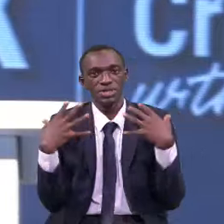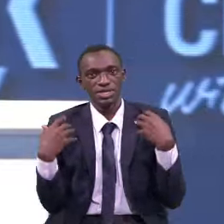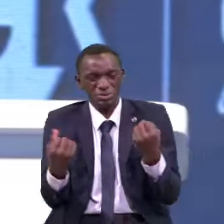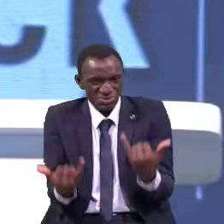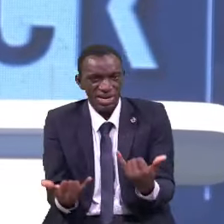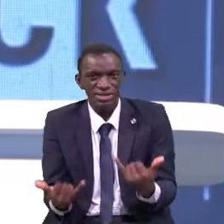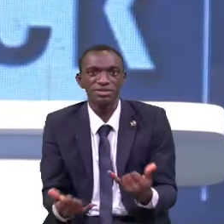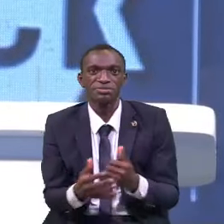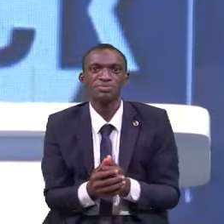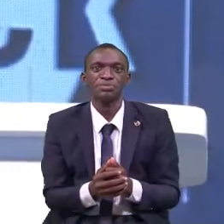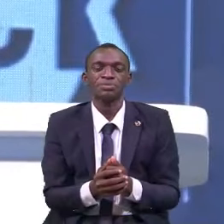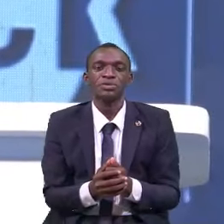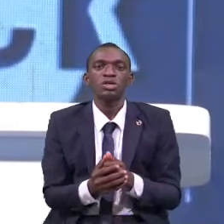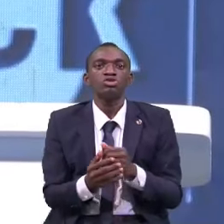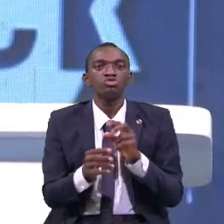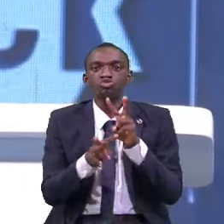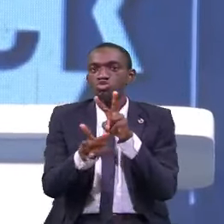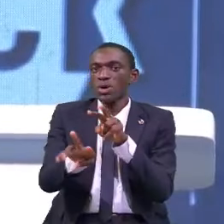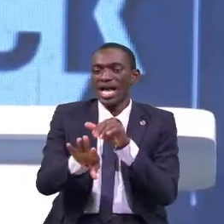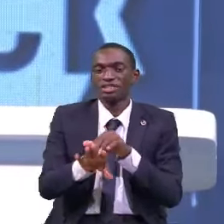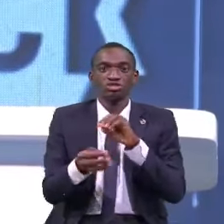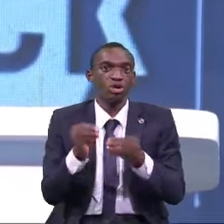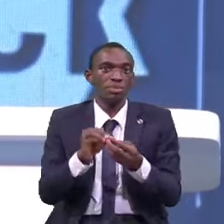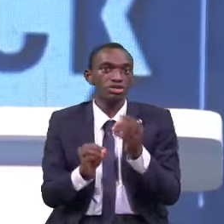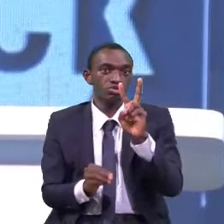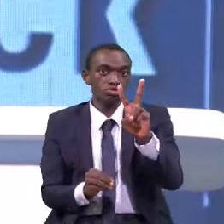Look at number two. Number two